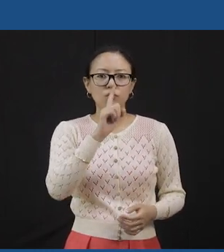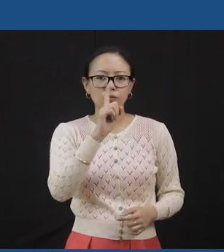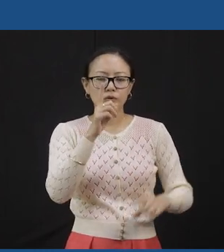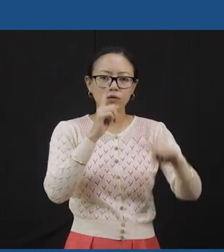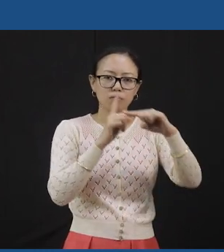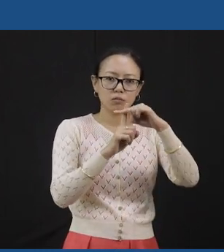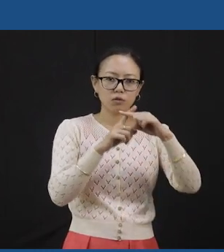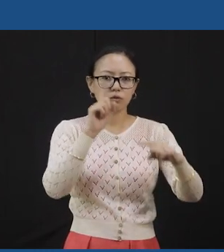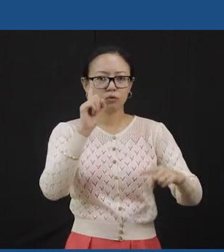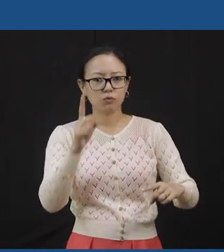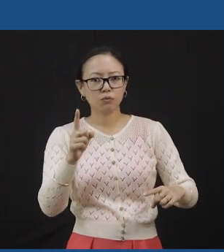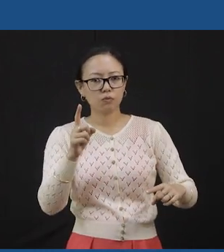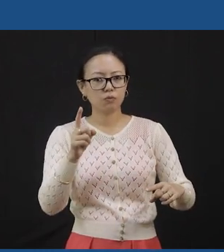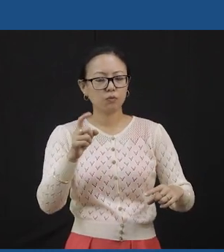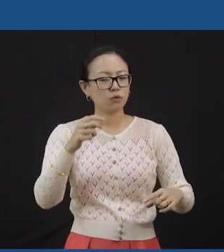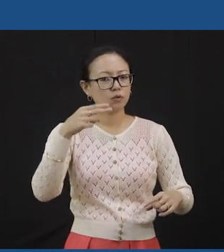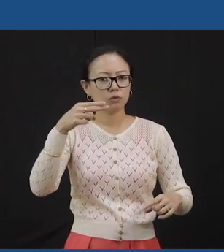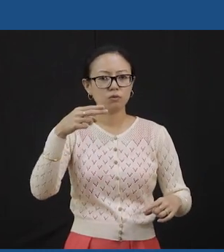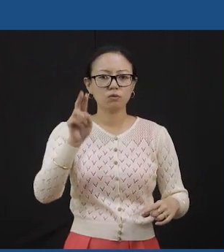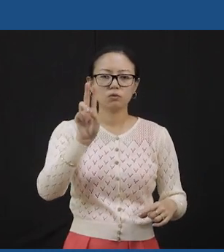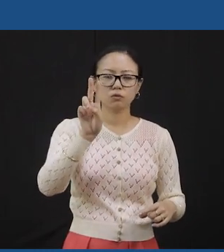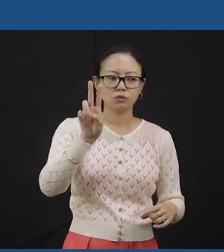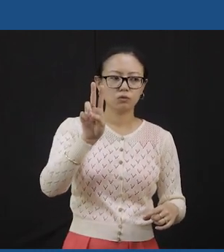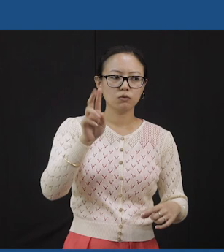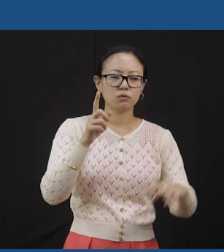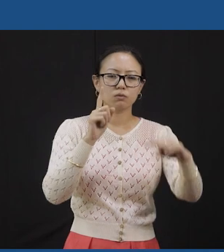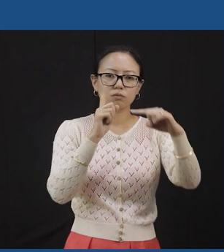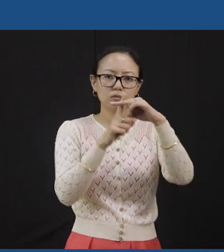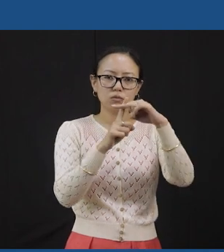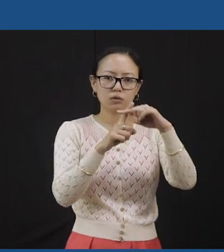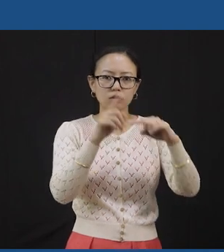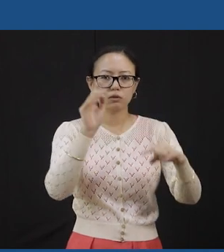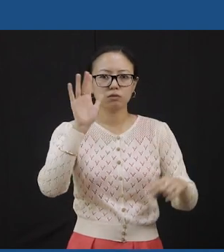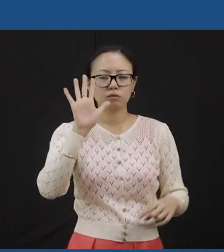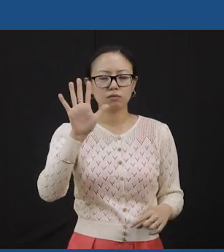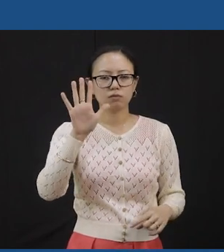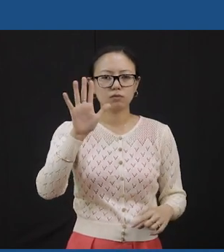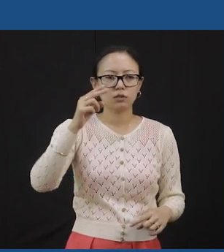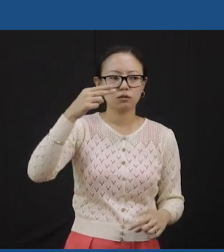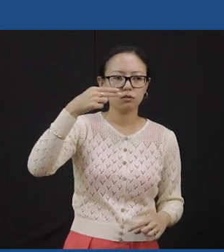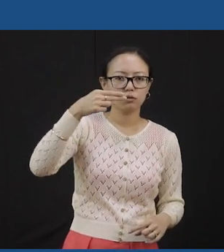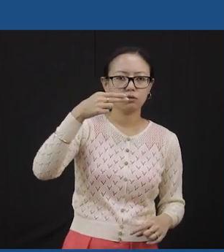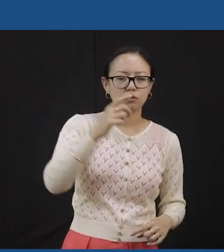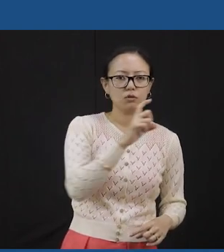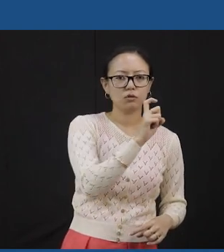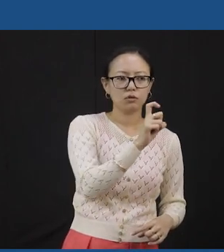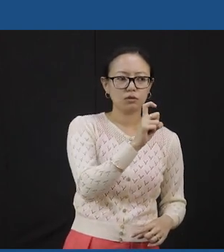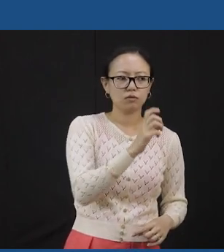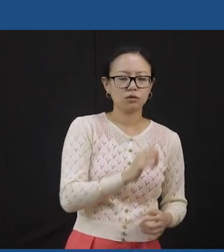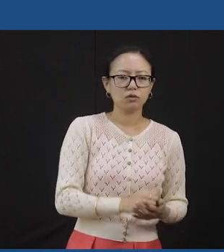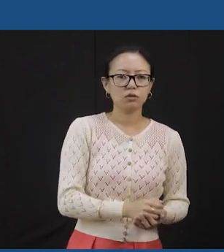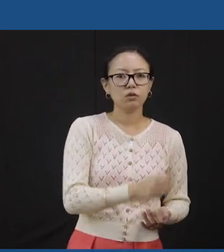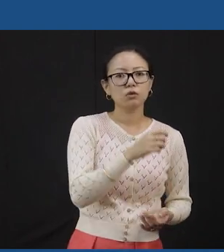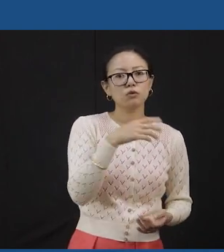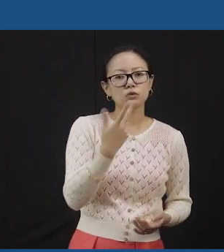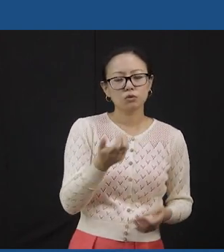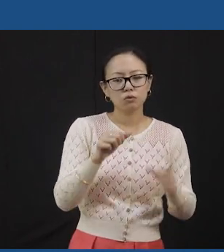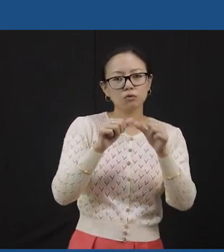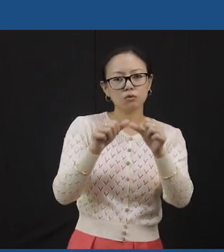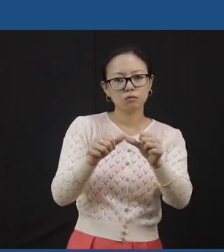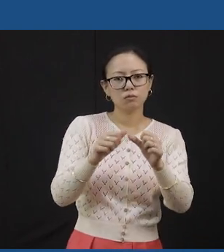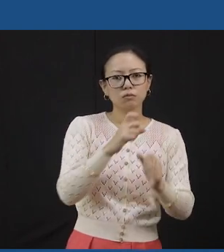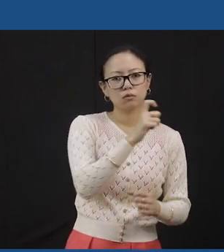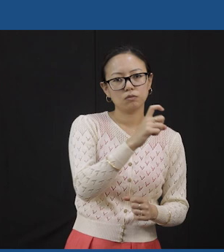So 1 plus 1 is 2. 2 plus 5 is 7. So here you got the answer